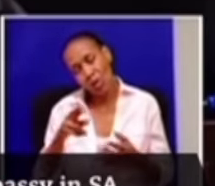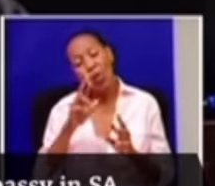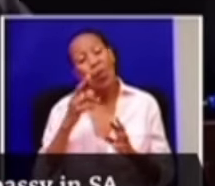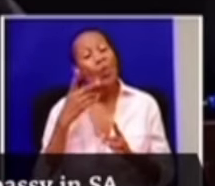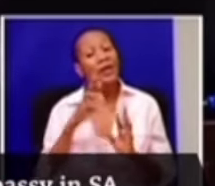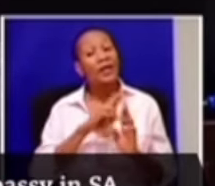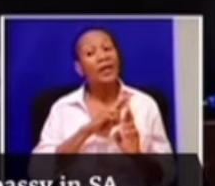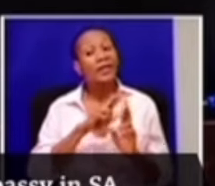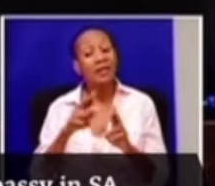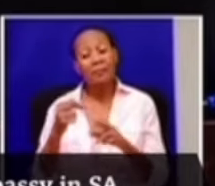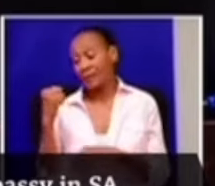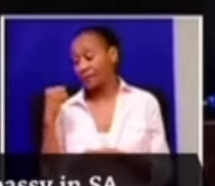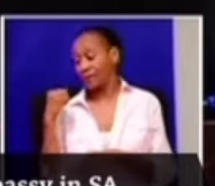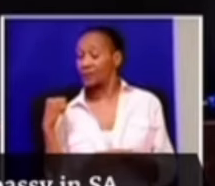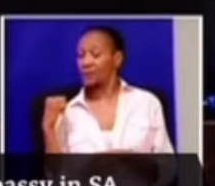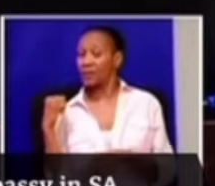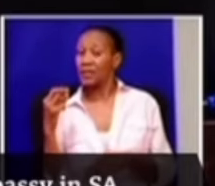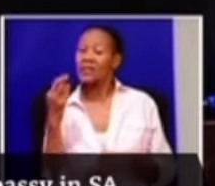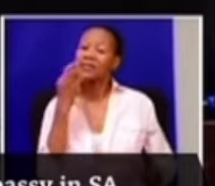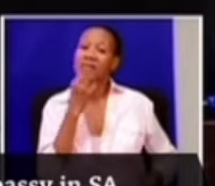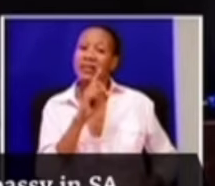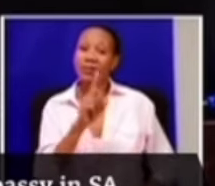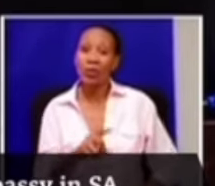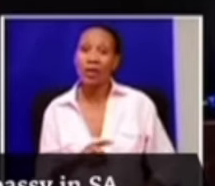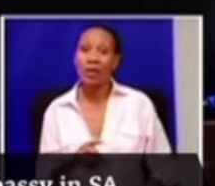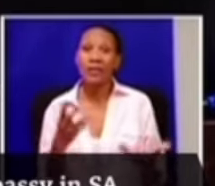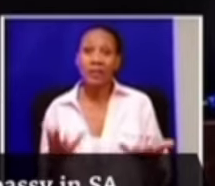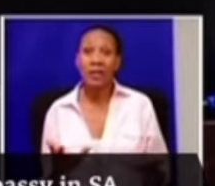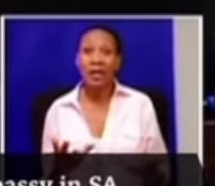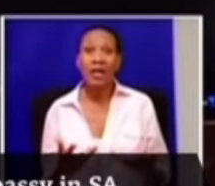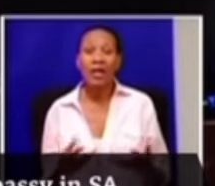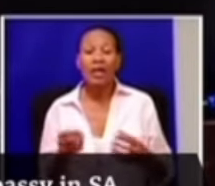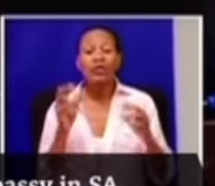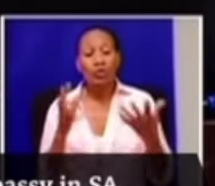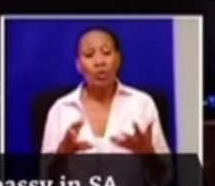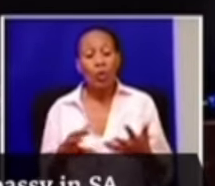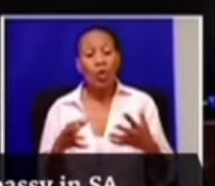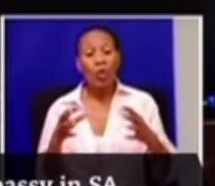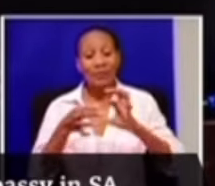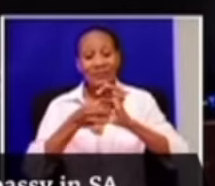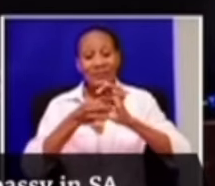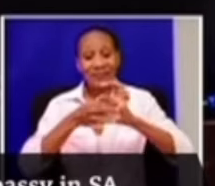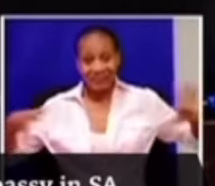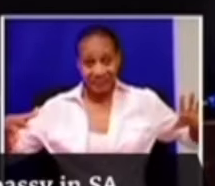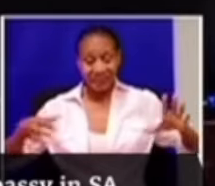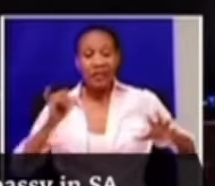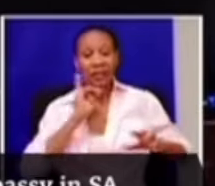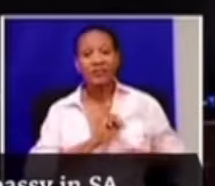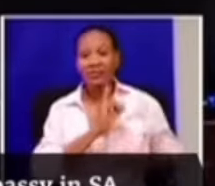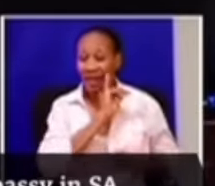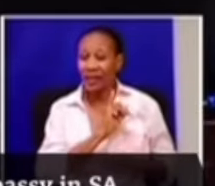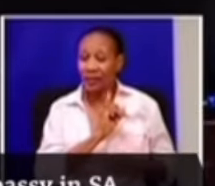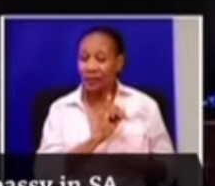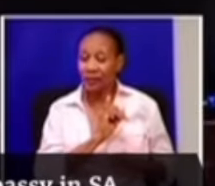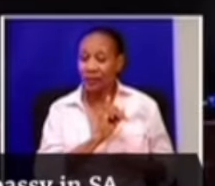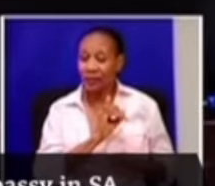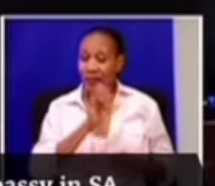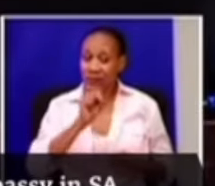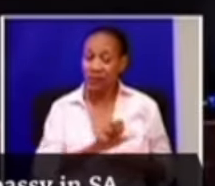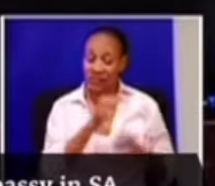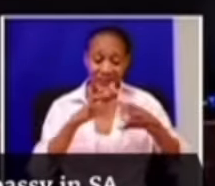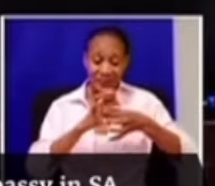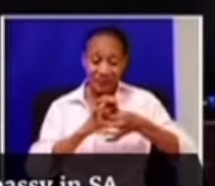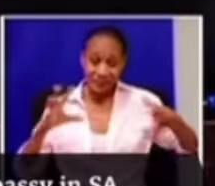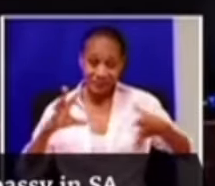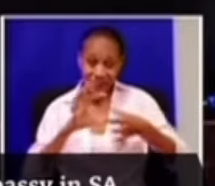filed yesterday stated that the breaking off of diplomatic ties with israel would be unlikely and counterproductive